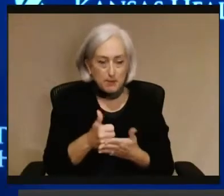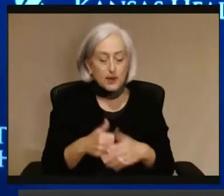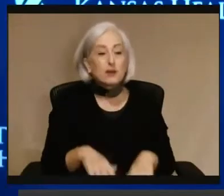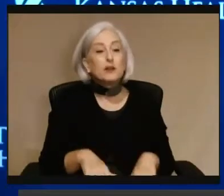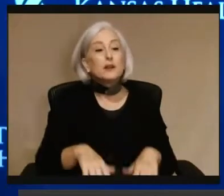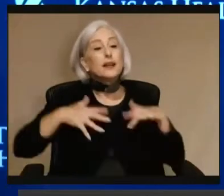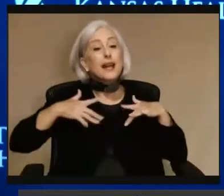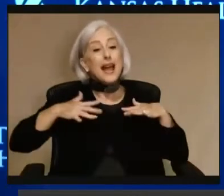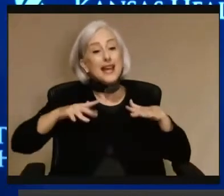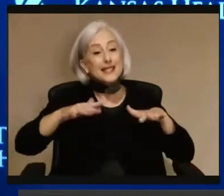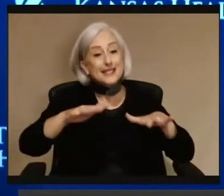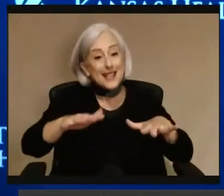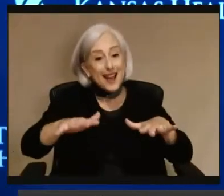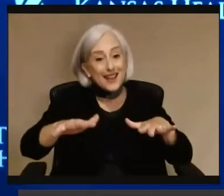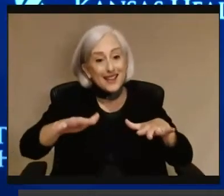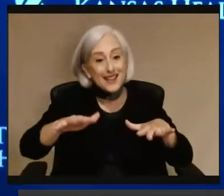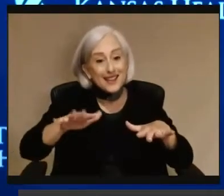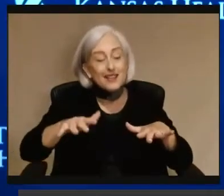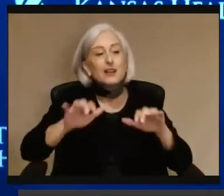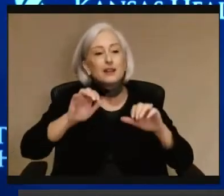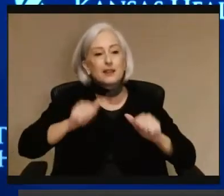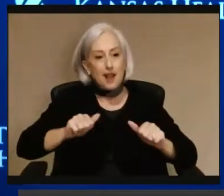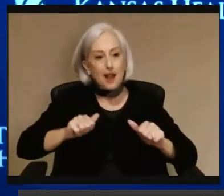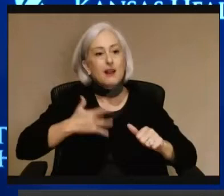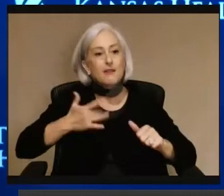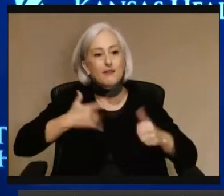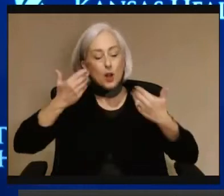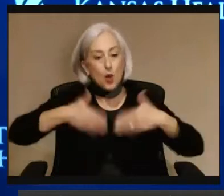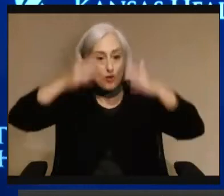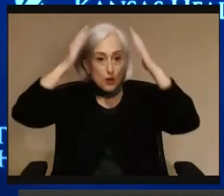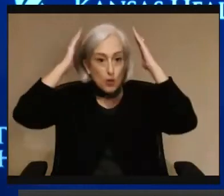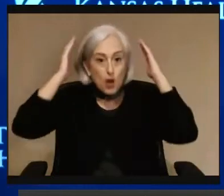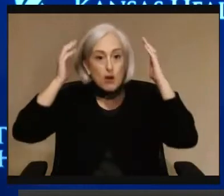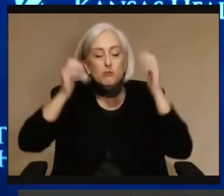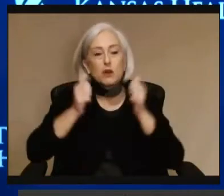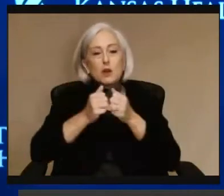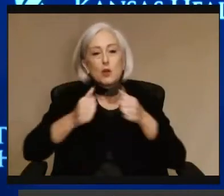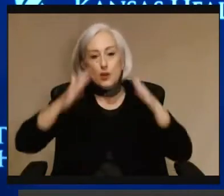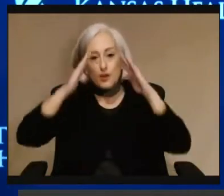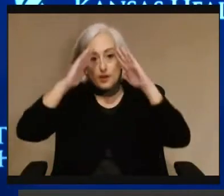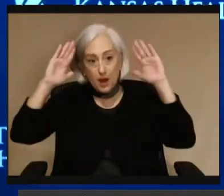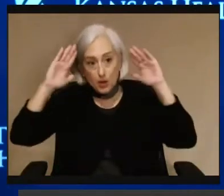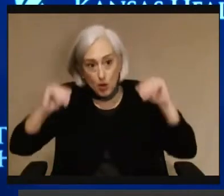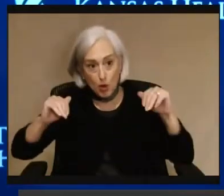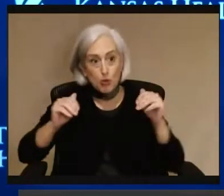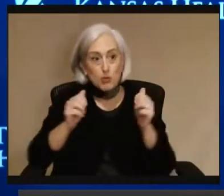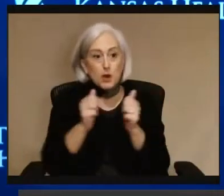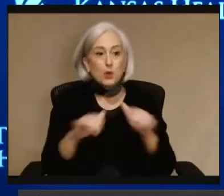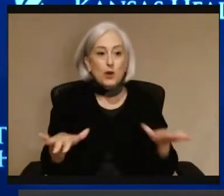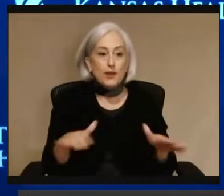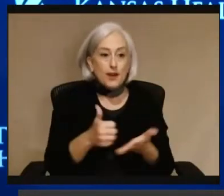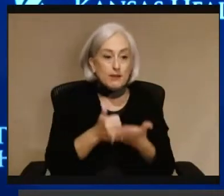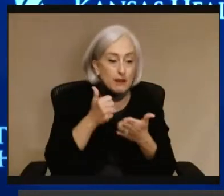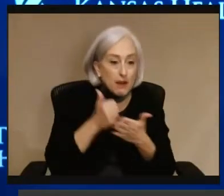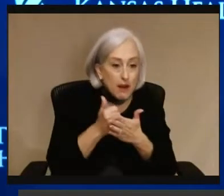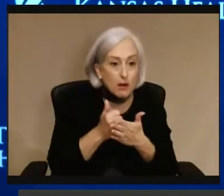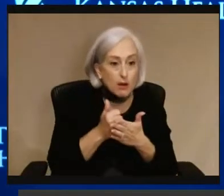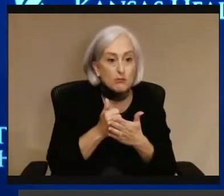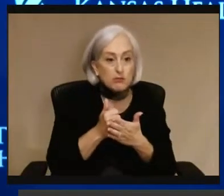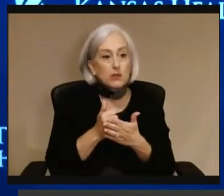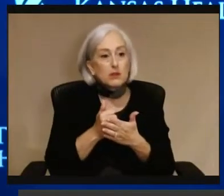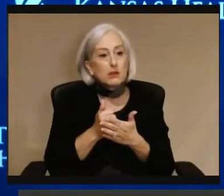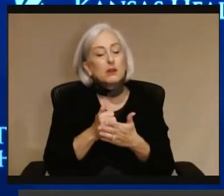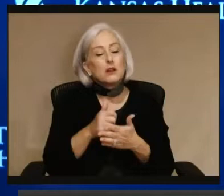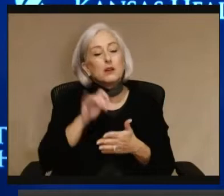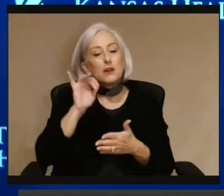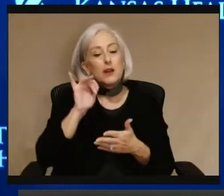produce kind of overwhelming feelings of hopelessness and helplessness, which are two, paramount pieces of suicidal